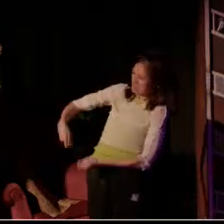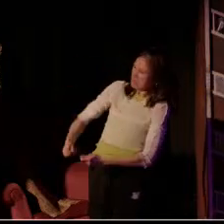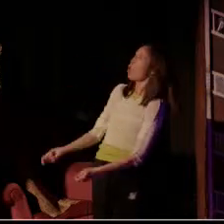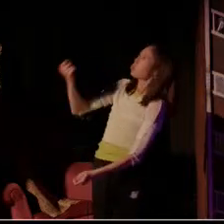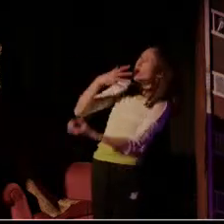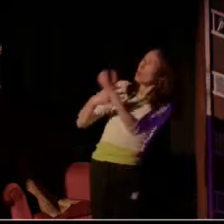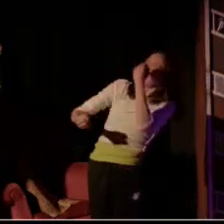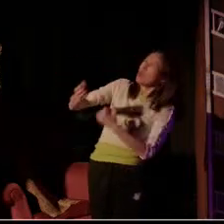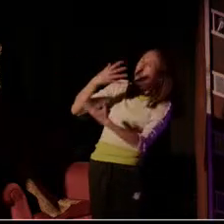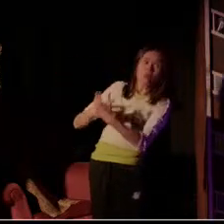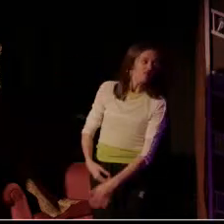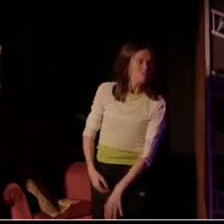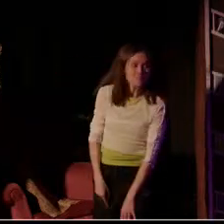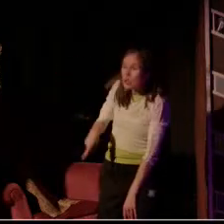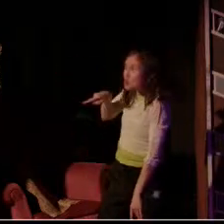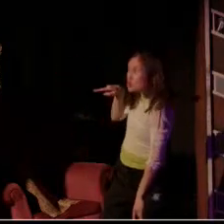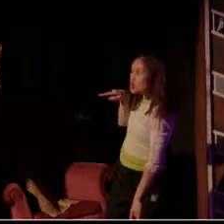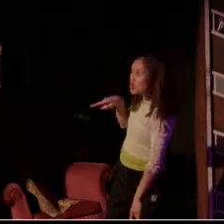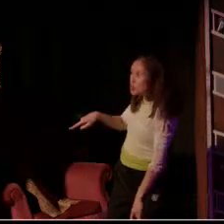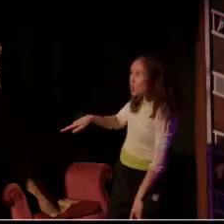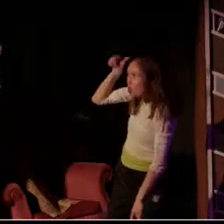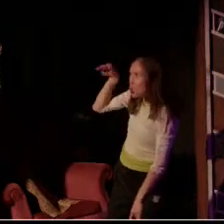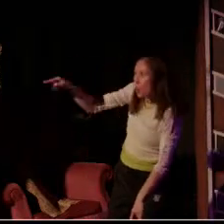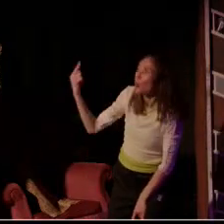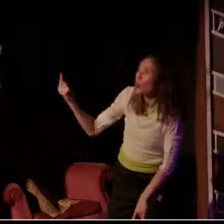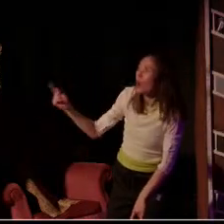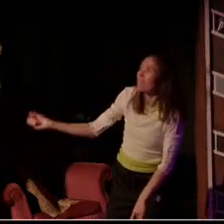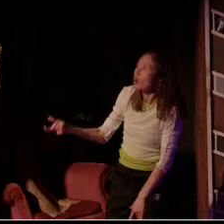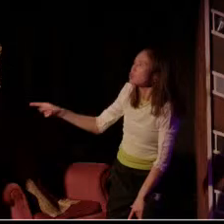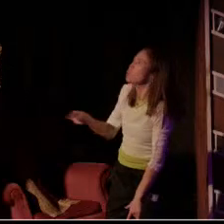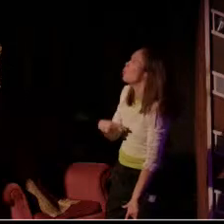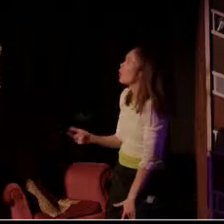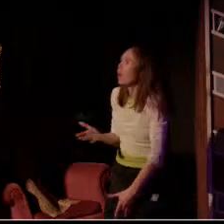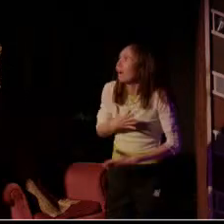to take up vows with him!